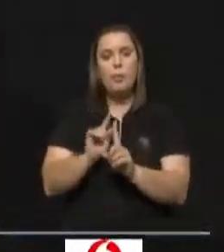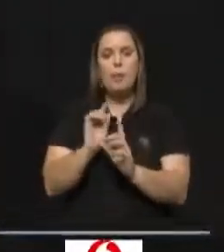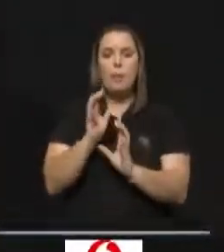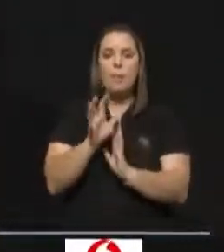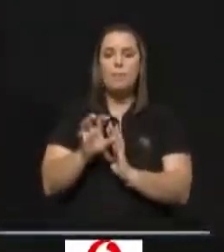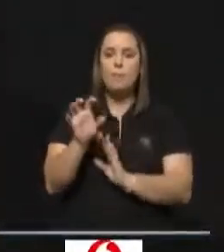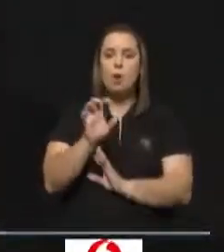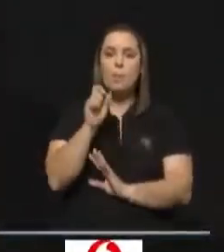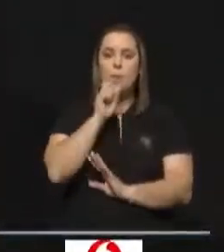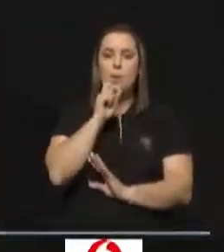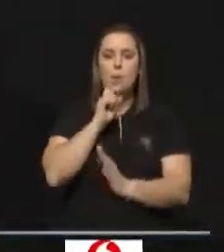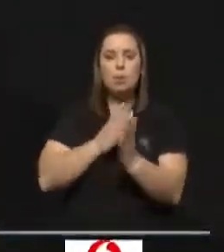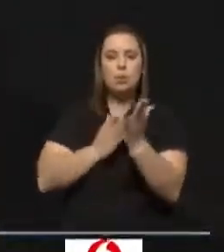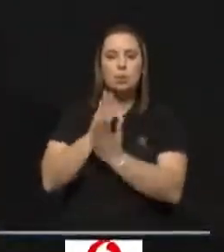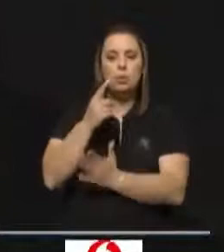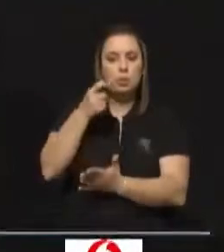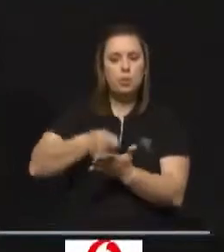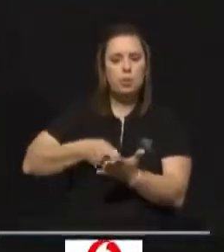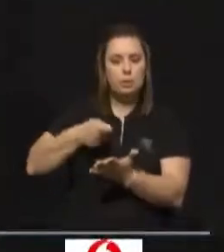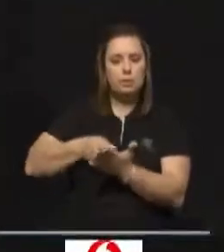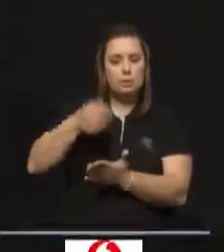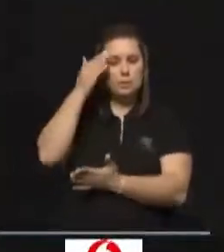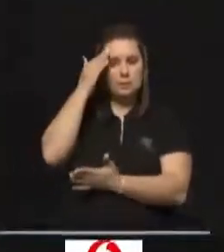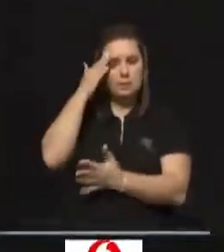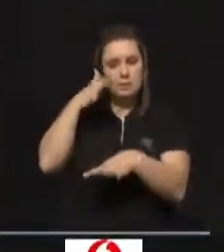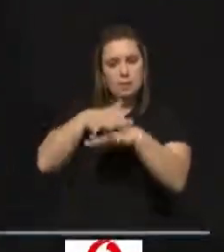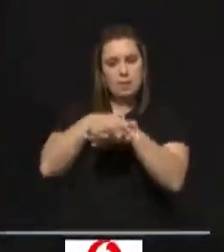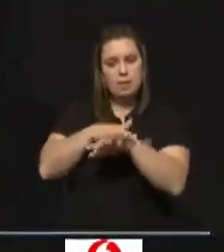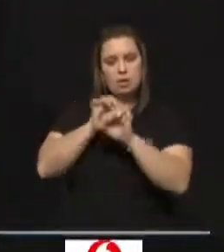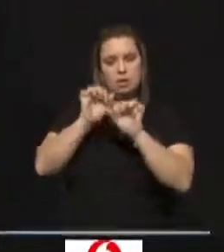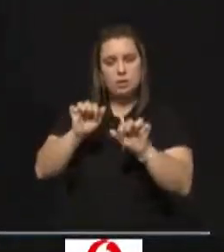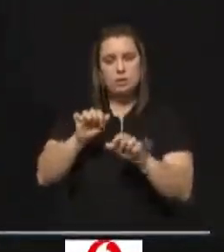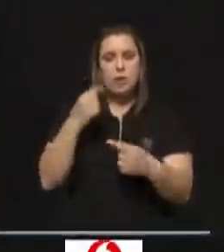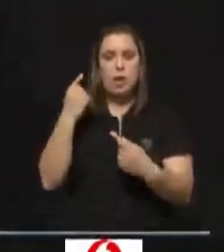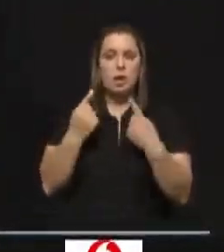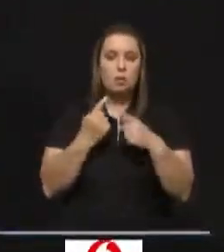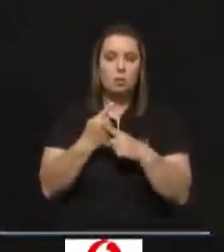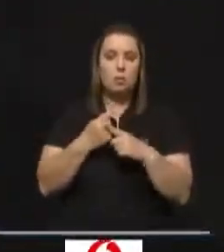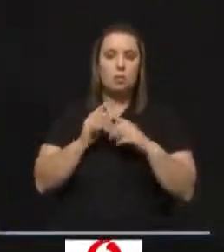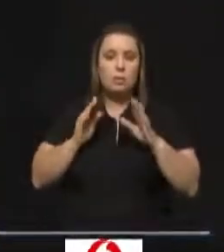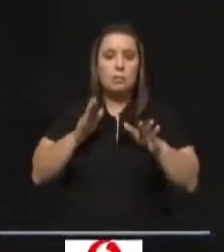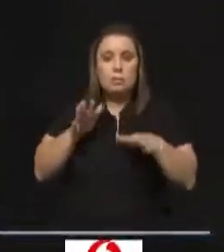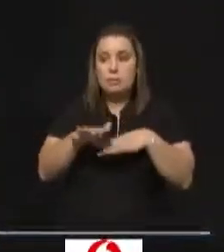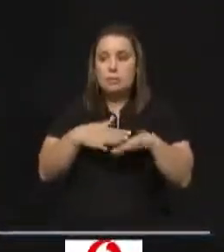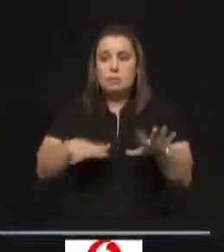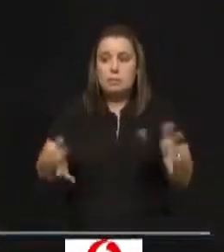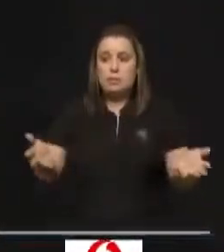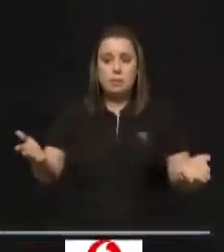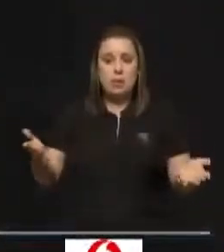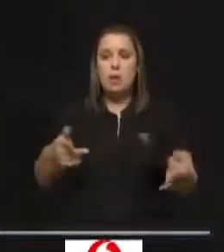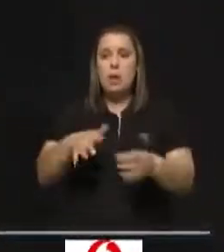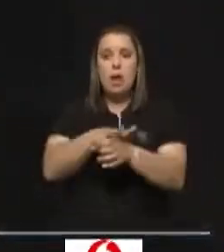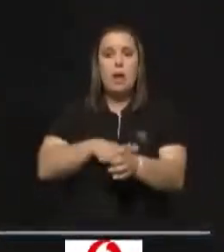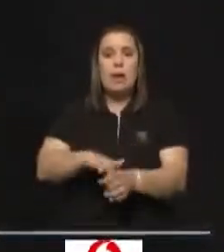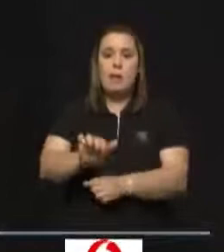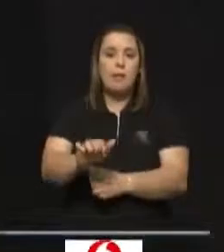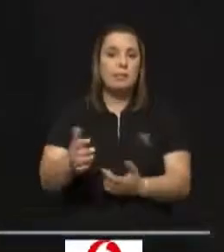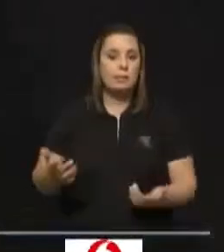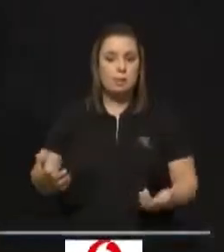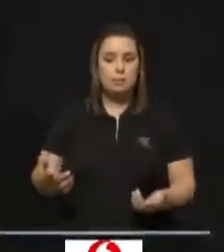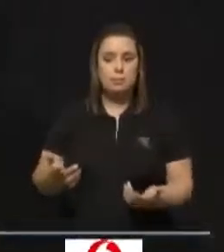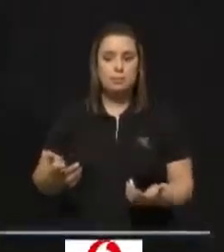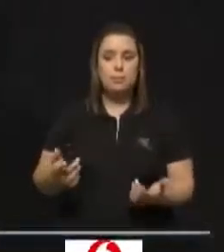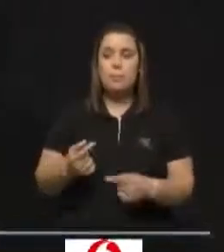consolidate with Orange in order to be able to continue to invest in capacity in their networks. So something has to be done in